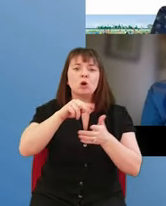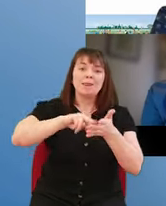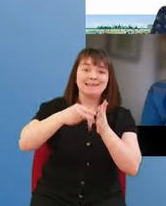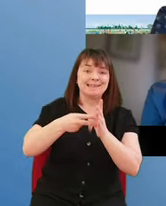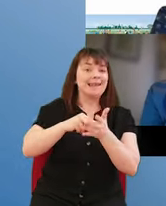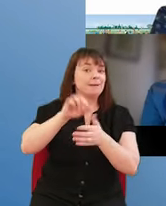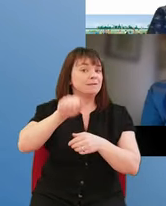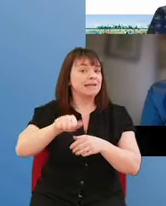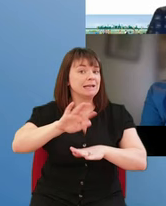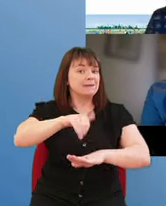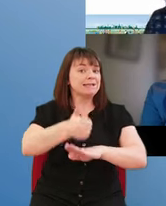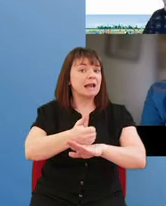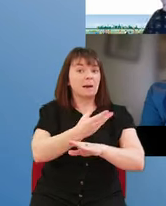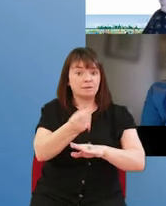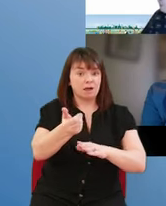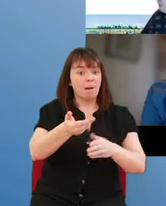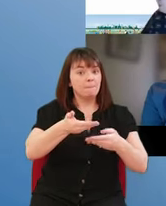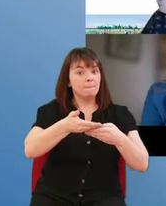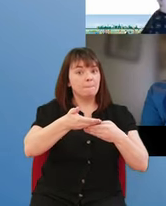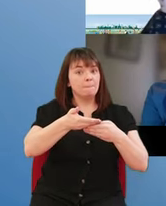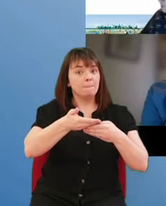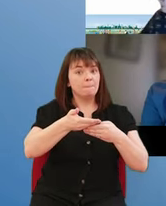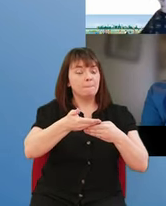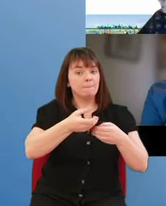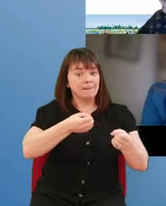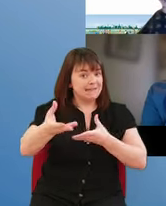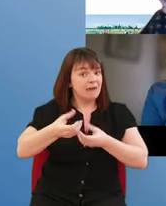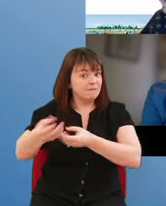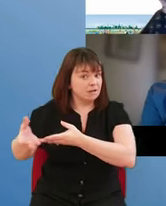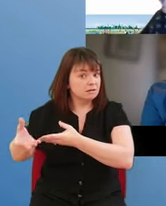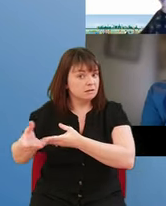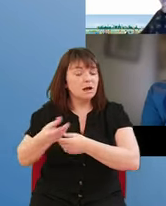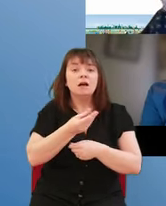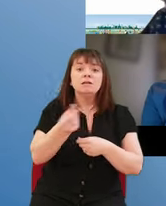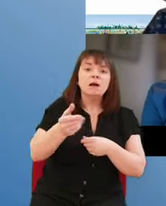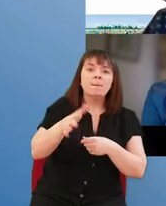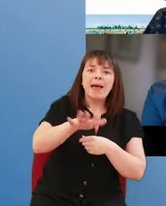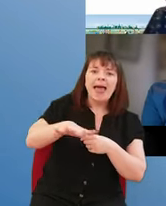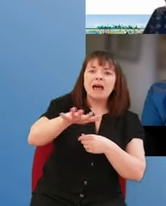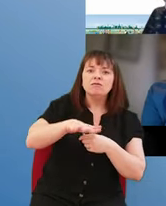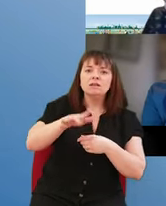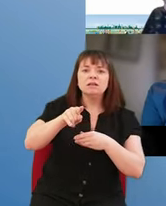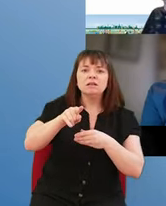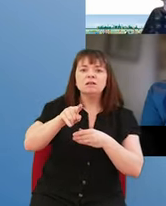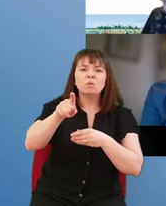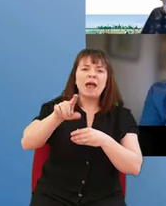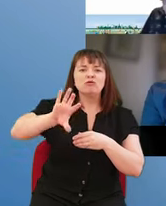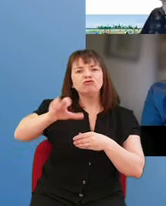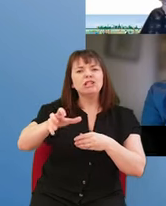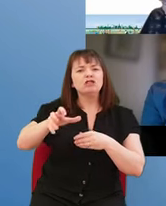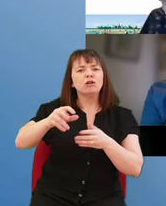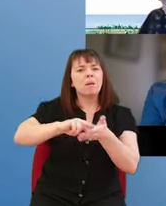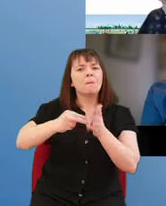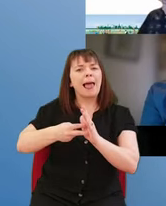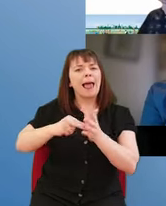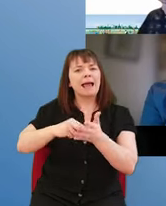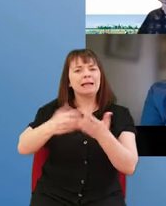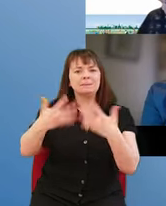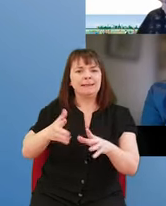is a risk there left in the remaining forecast that we've got. Yes, which we need to